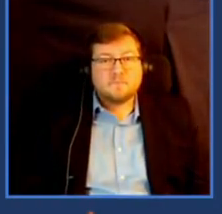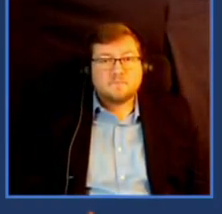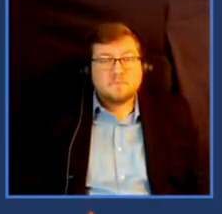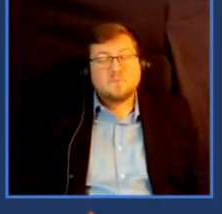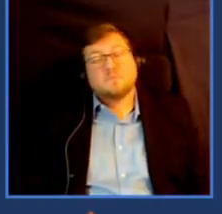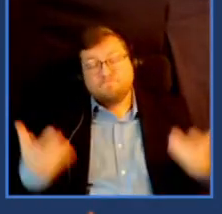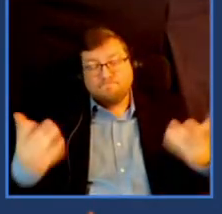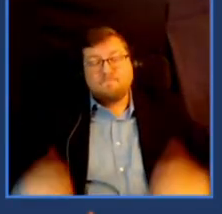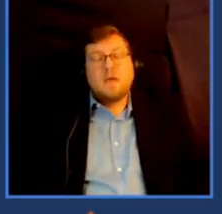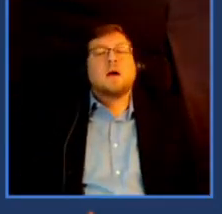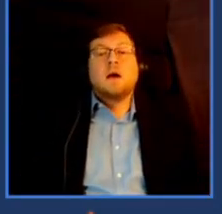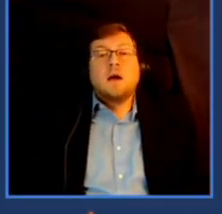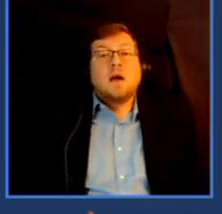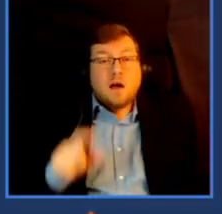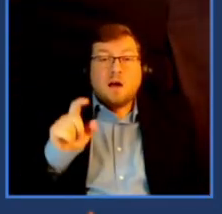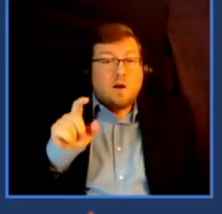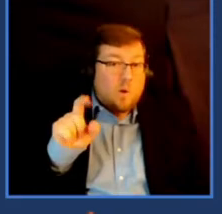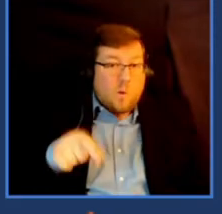we've got work to do.